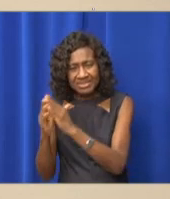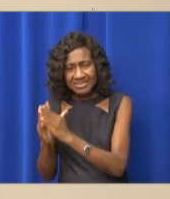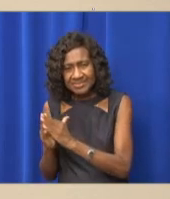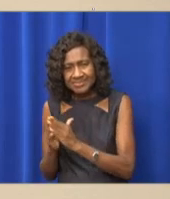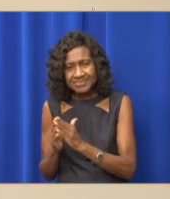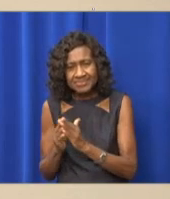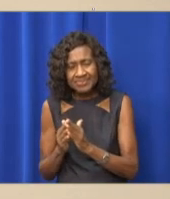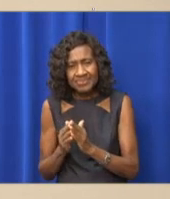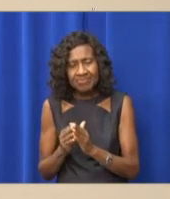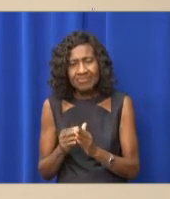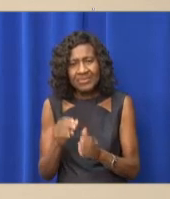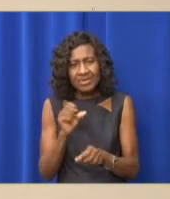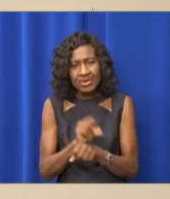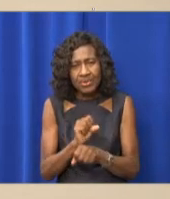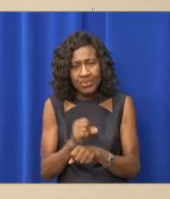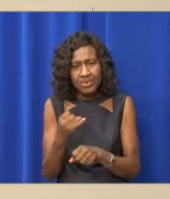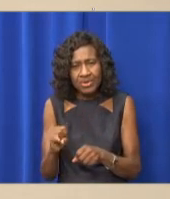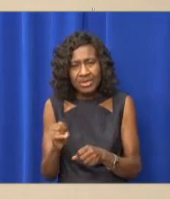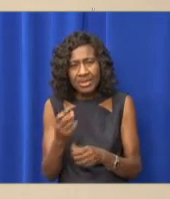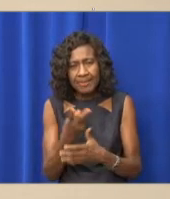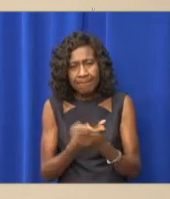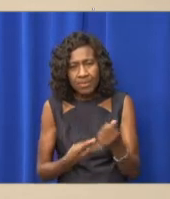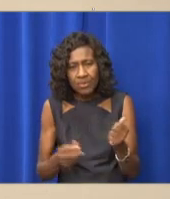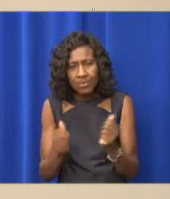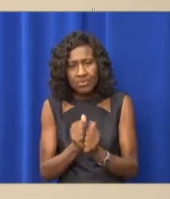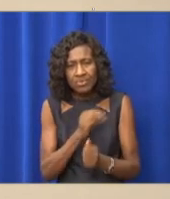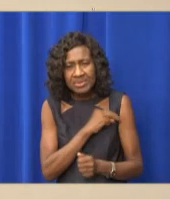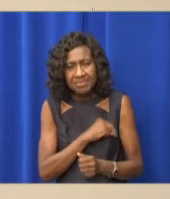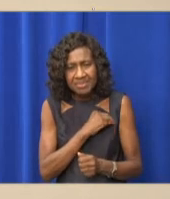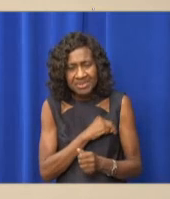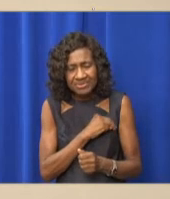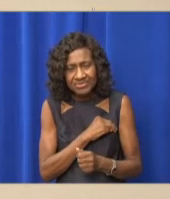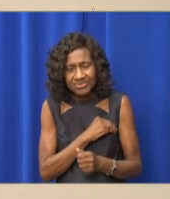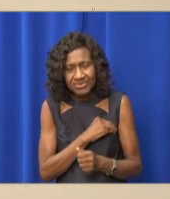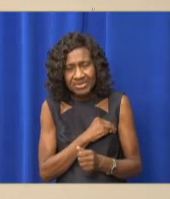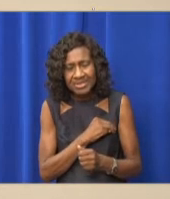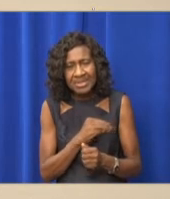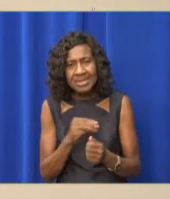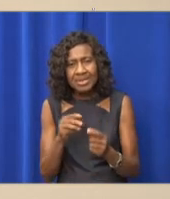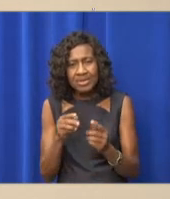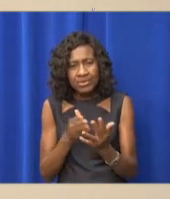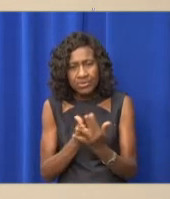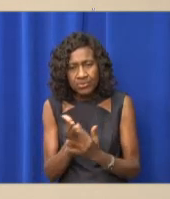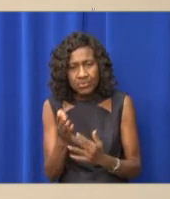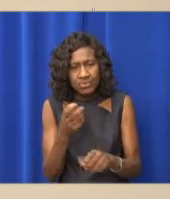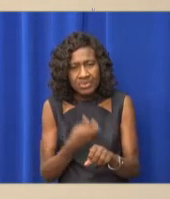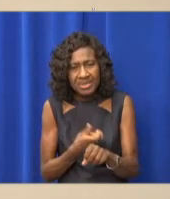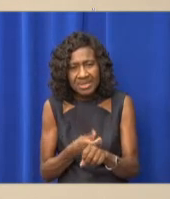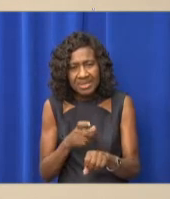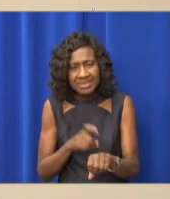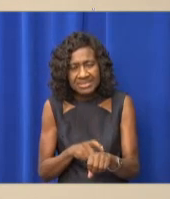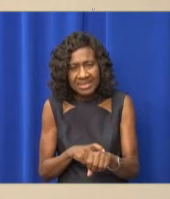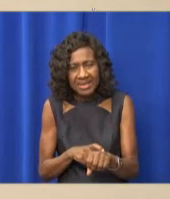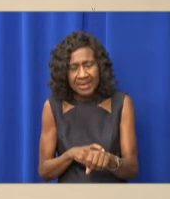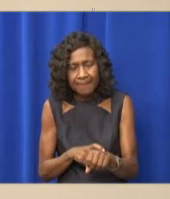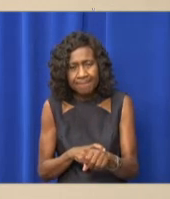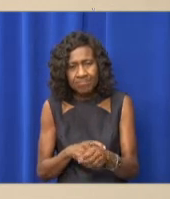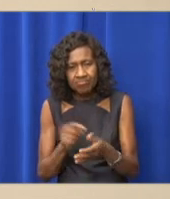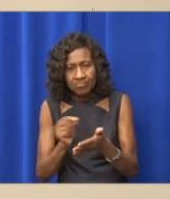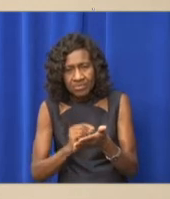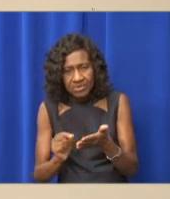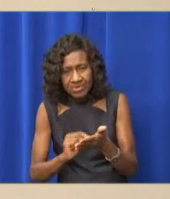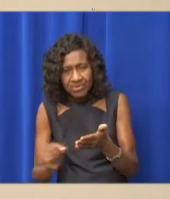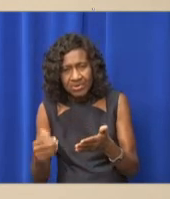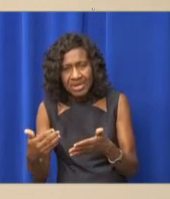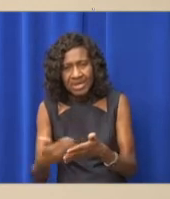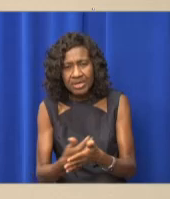Association, has been working in partnership with the ministry to support the jurisdiction through this difficult period. That work has included drafting proposed new